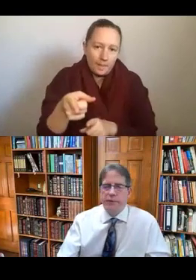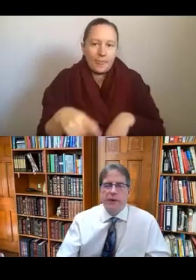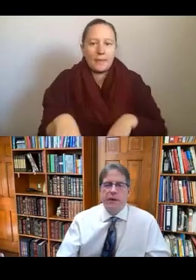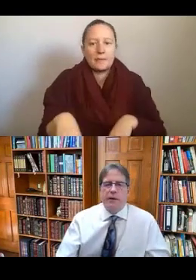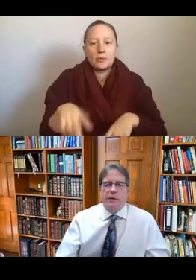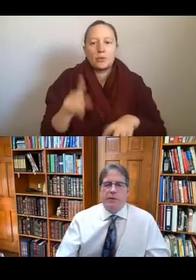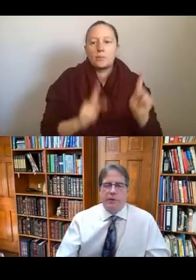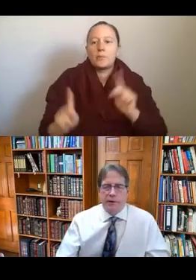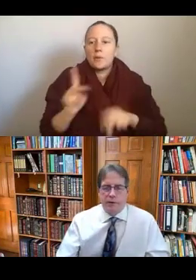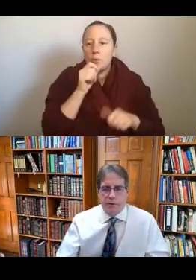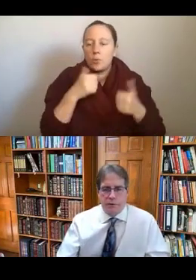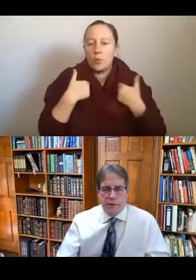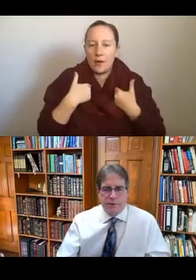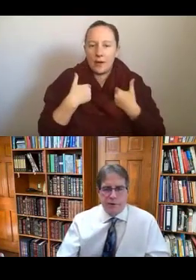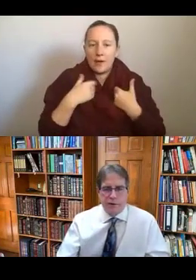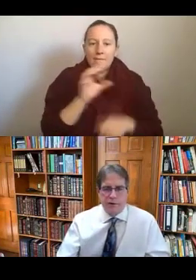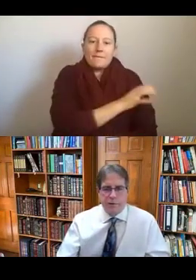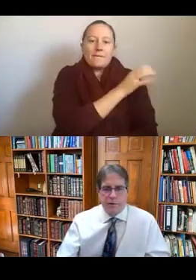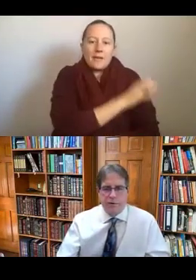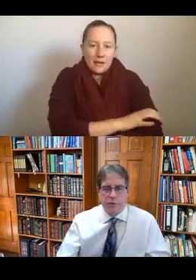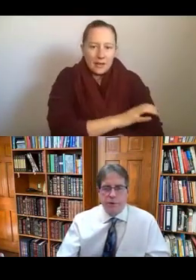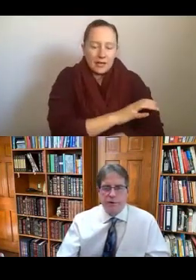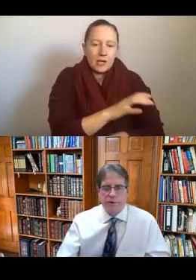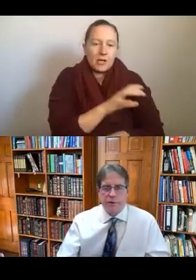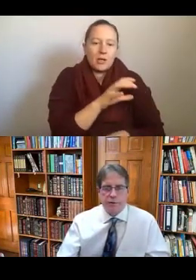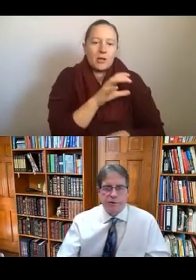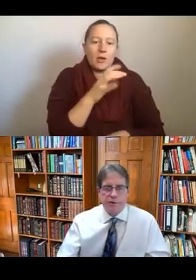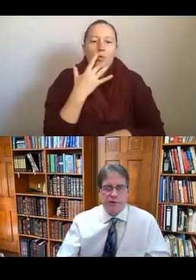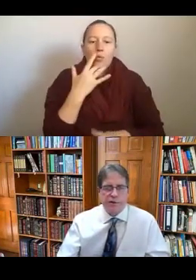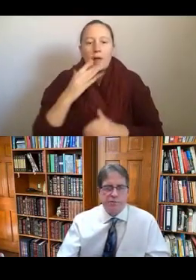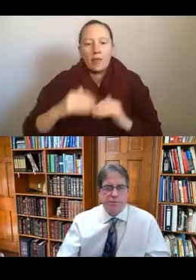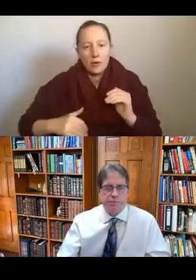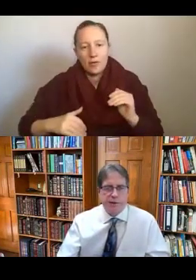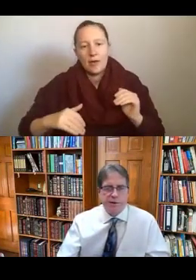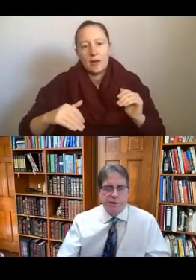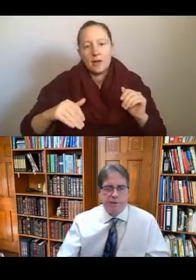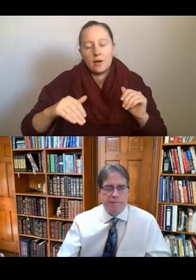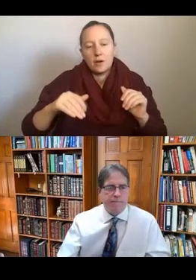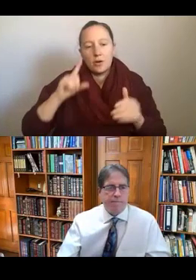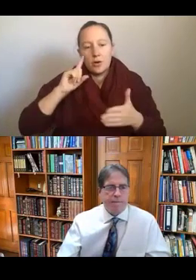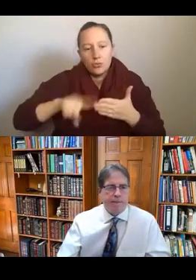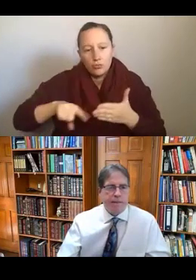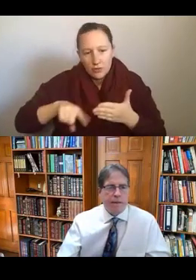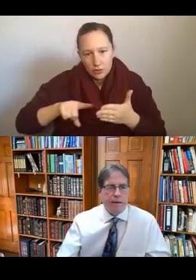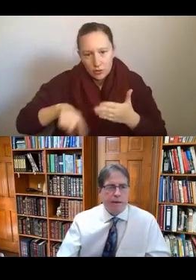have clinical degrees as opposed to a research degree such as PhD.